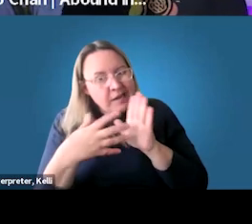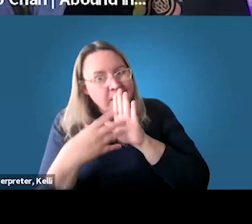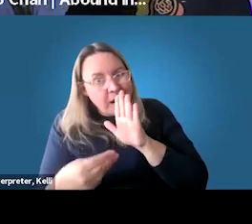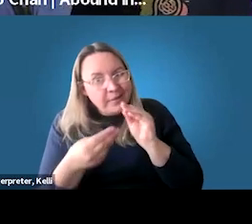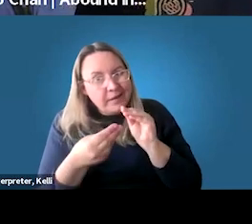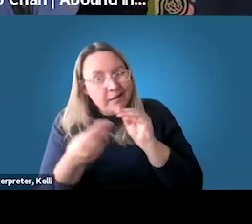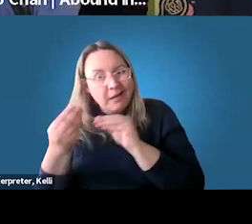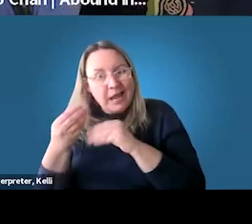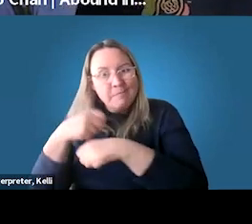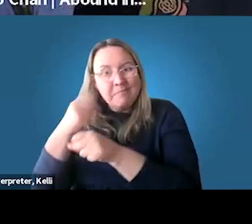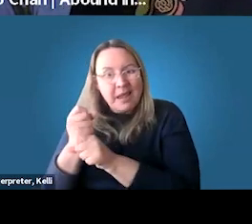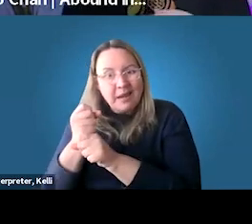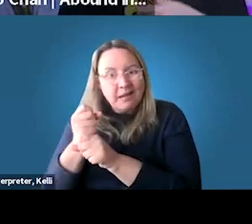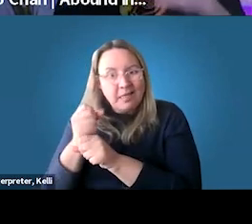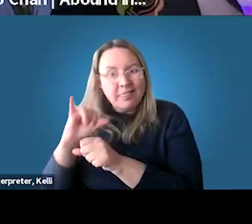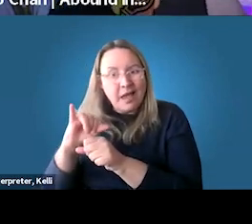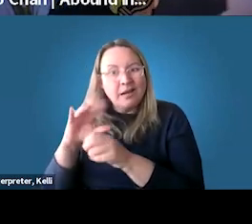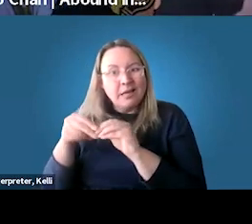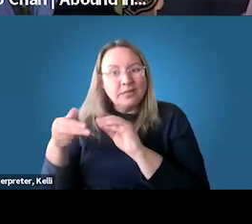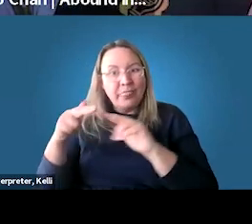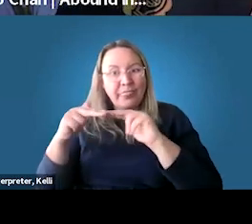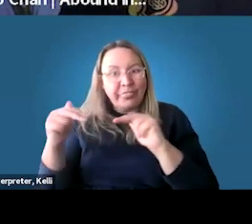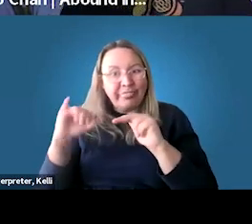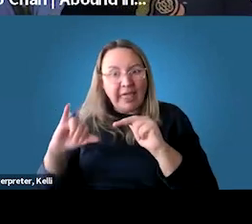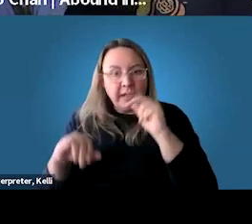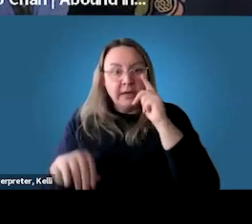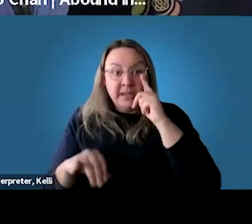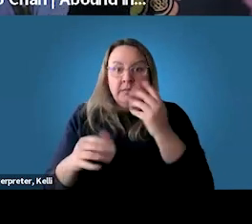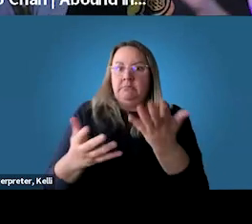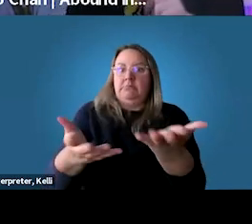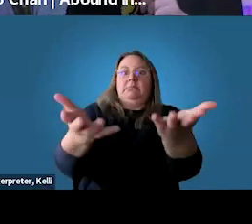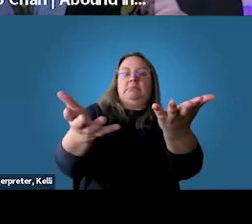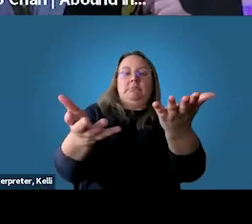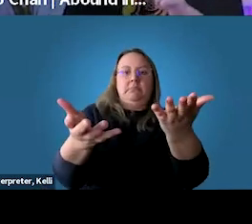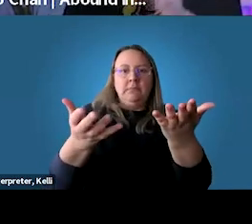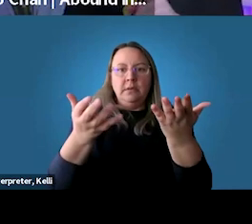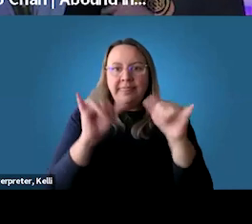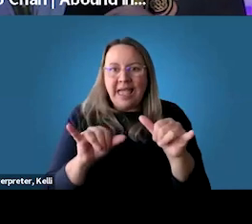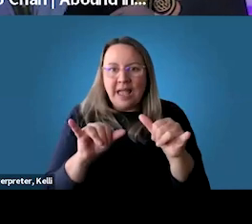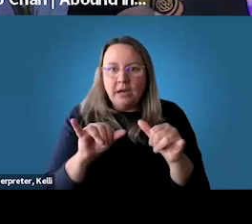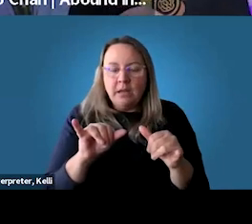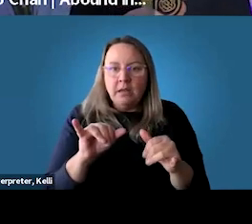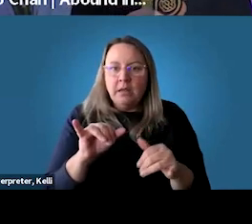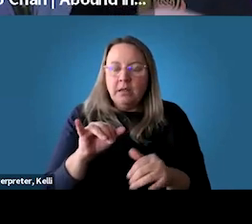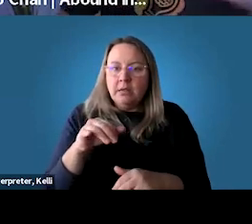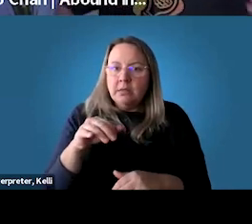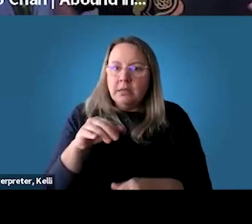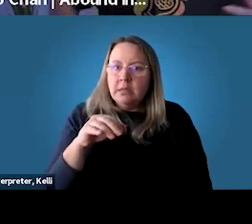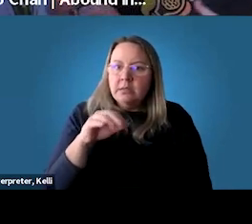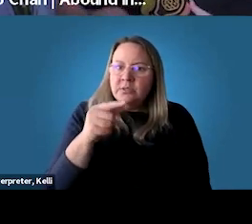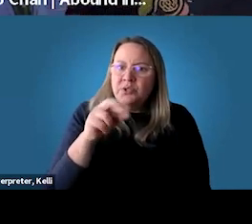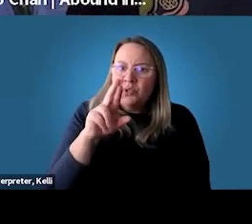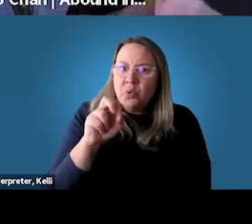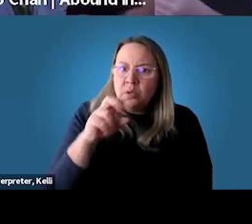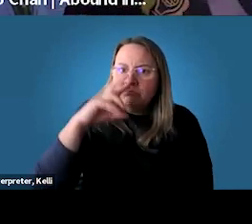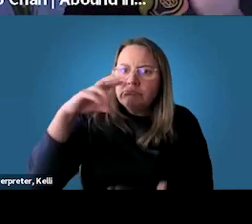invent Velcro. So for centuries, this was happening to people, but only George turned it into an opportunity. Anybody could